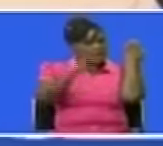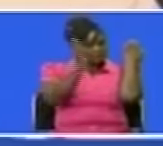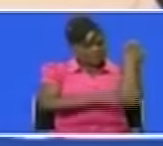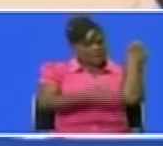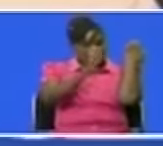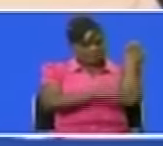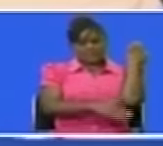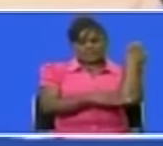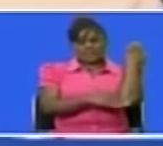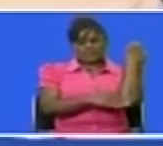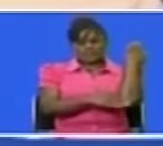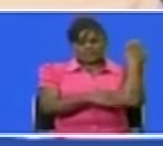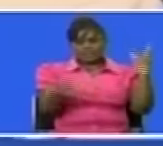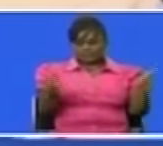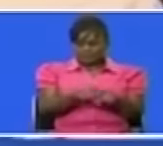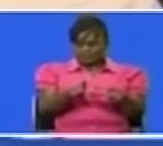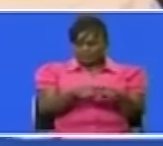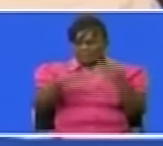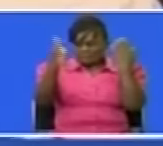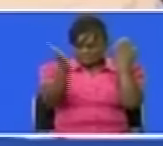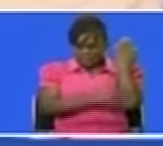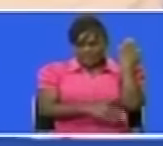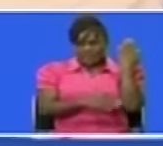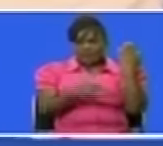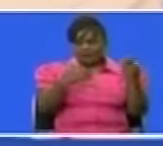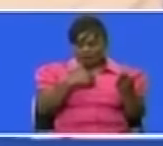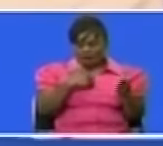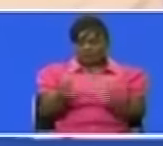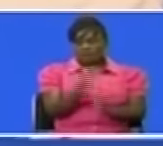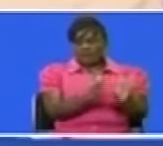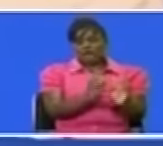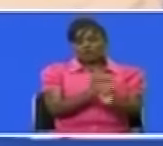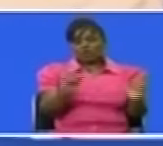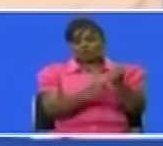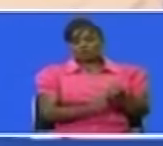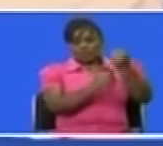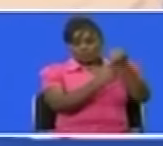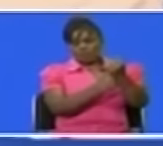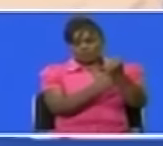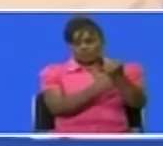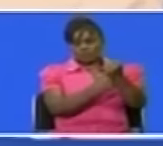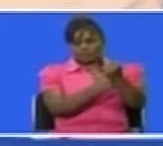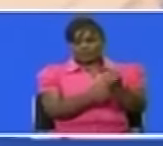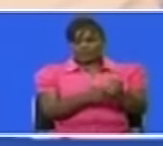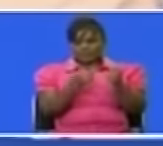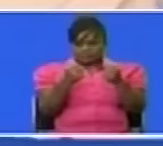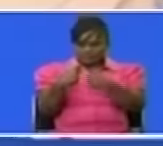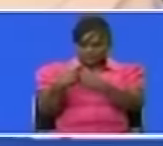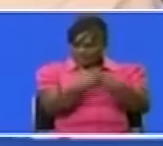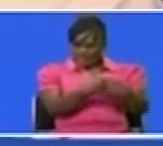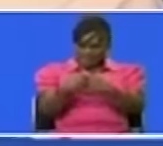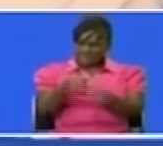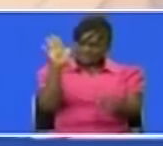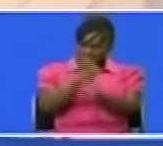of attention, or even worse, had no skeleton structures to support them. And as if these challenges were